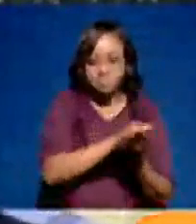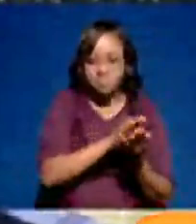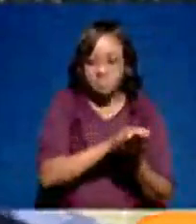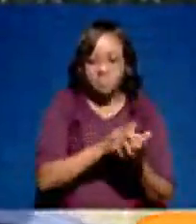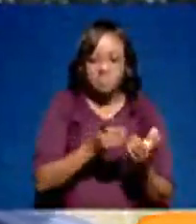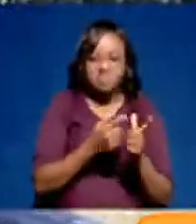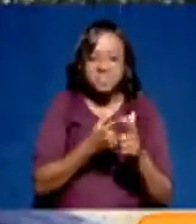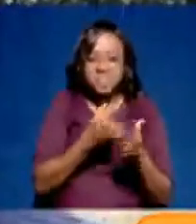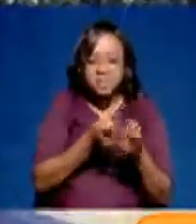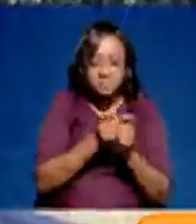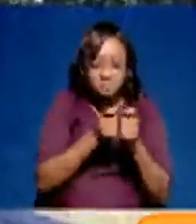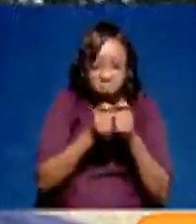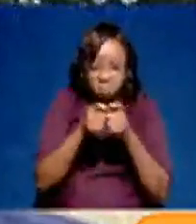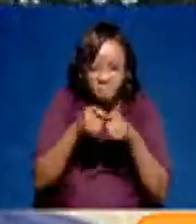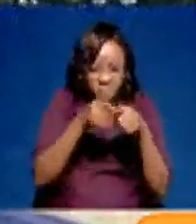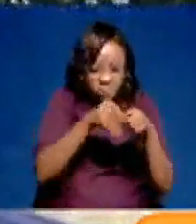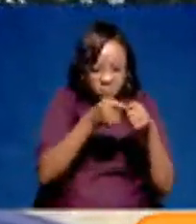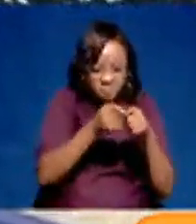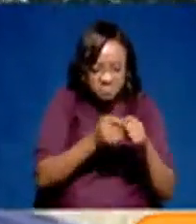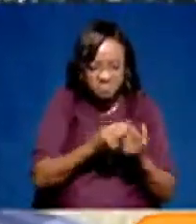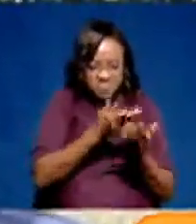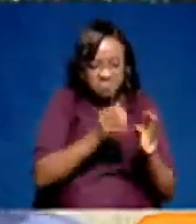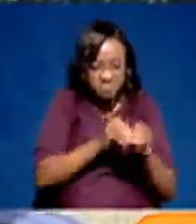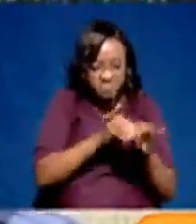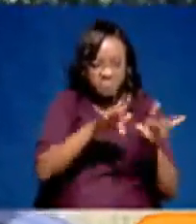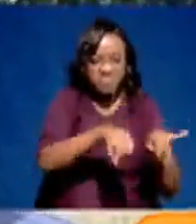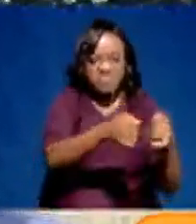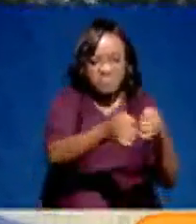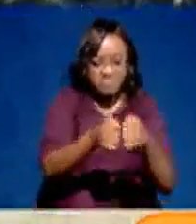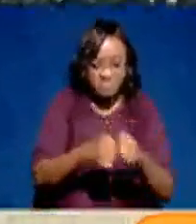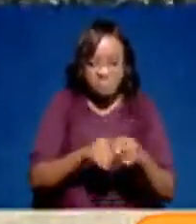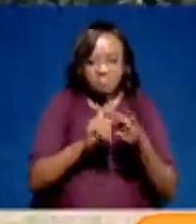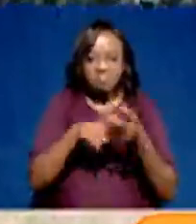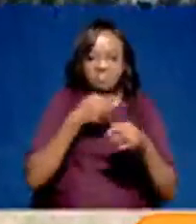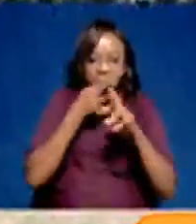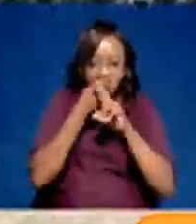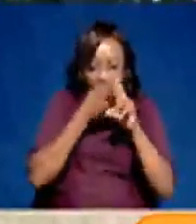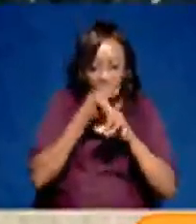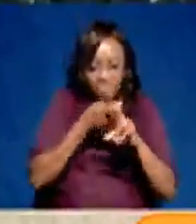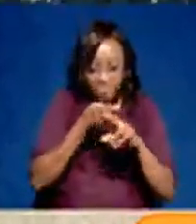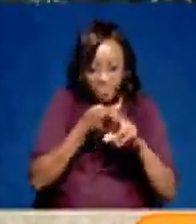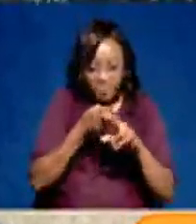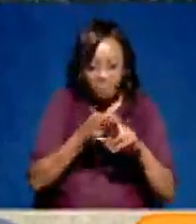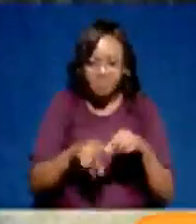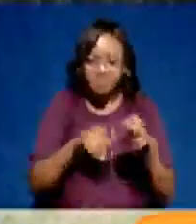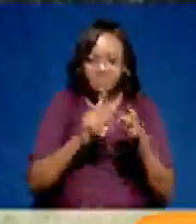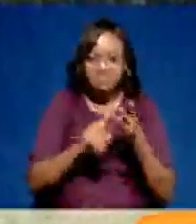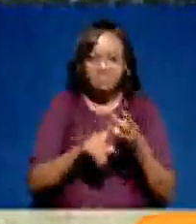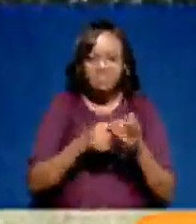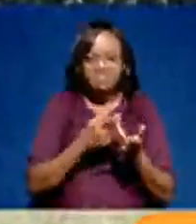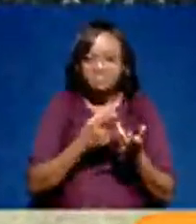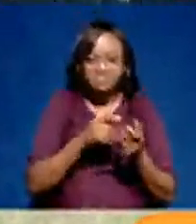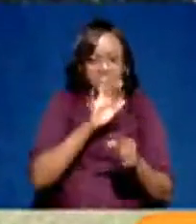weevil zinaingia inaharibu. Alafu tena kuna panya, a lot of pests. Kwa